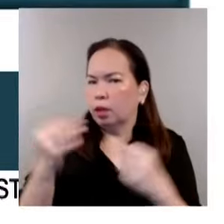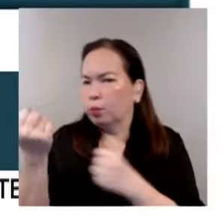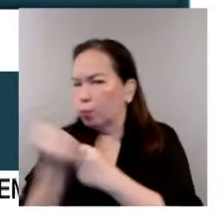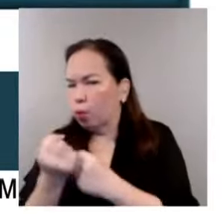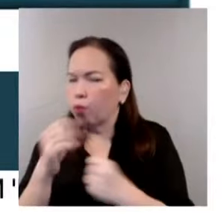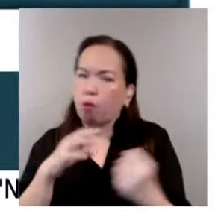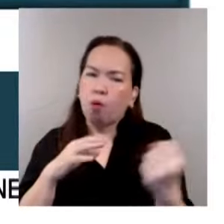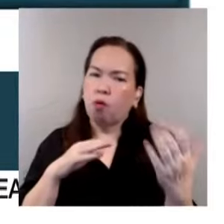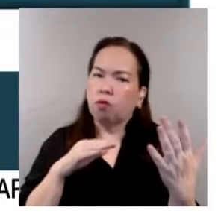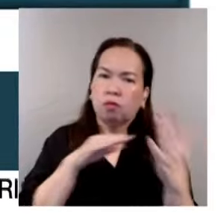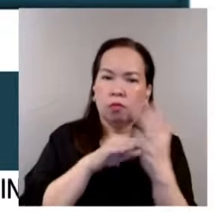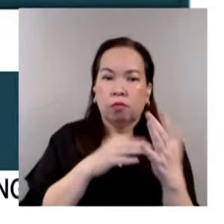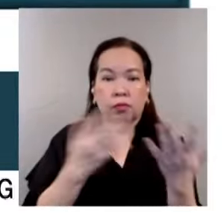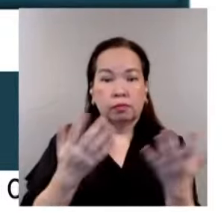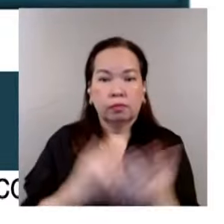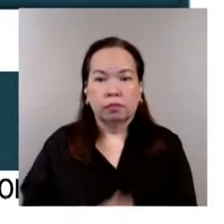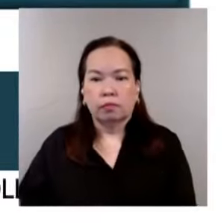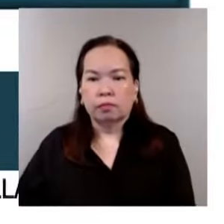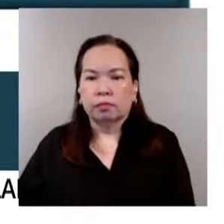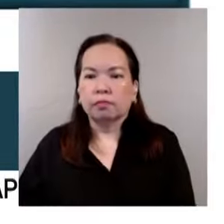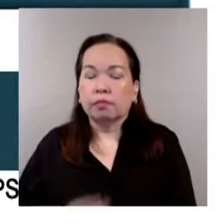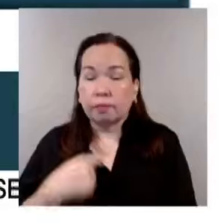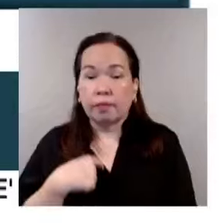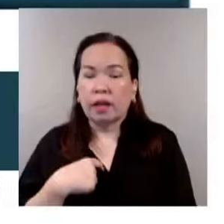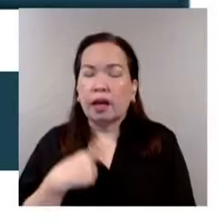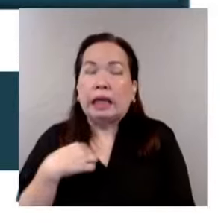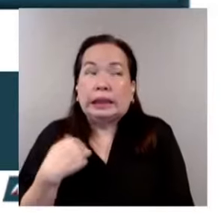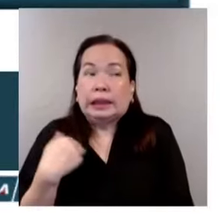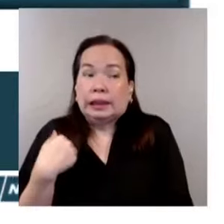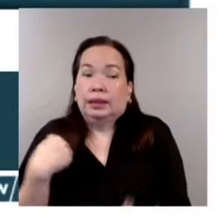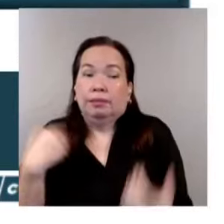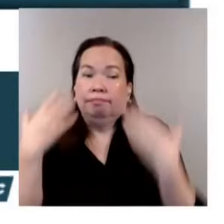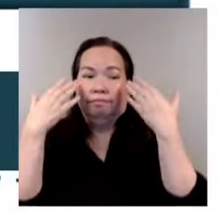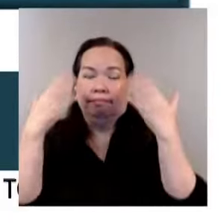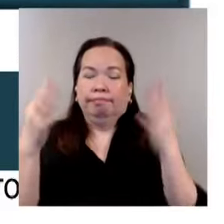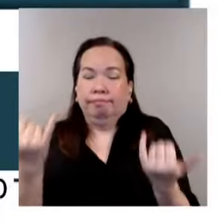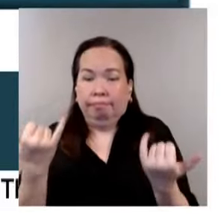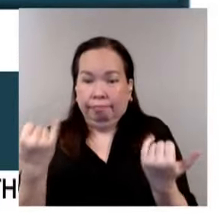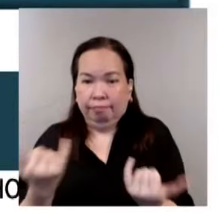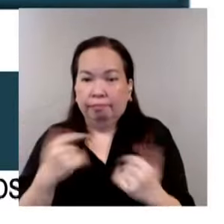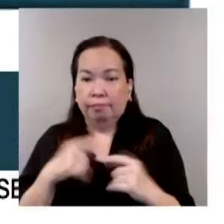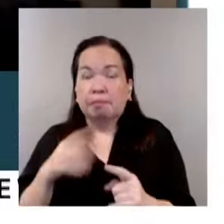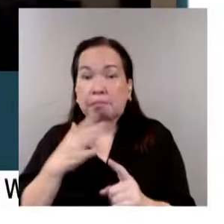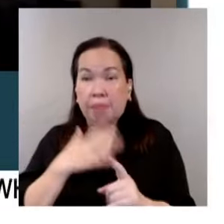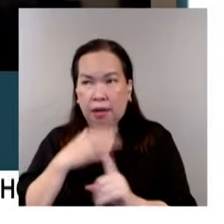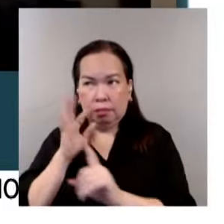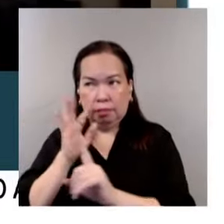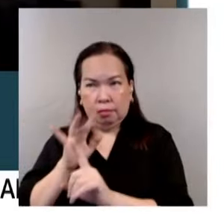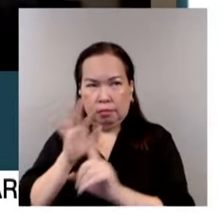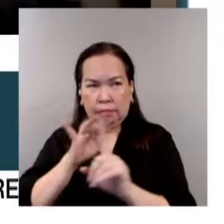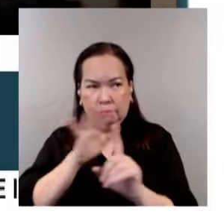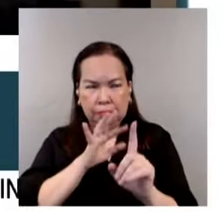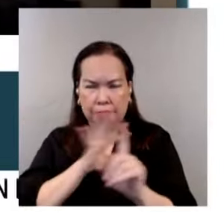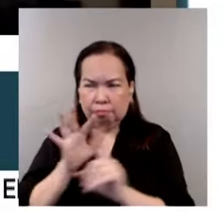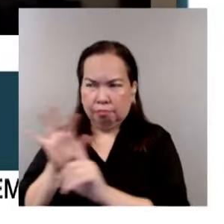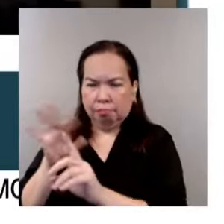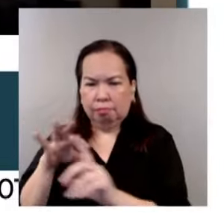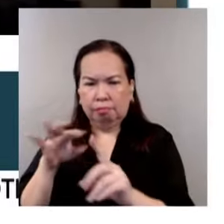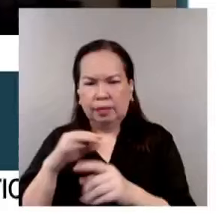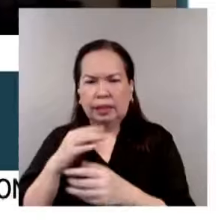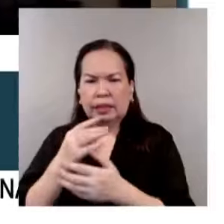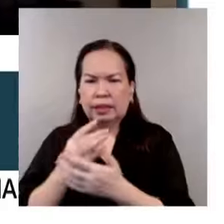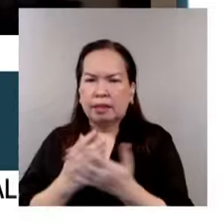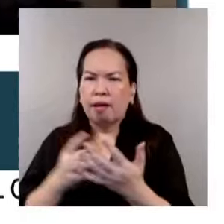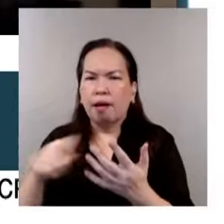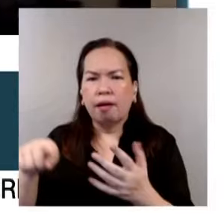I really do not know at this point, Stanley, but I have from my own observation, there's still a lot of,